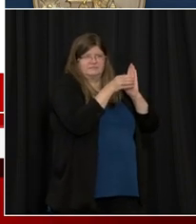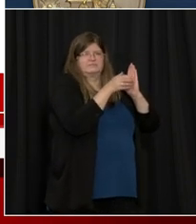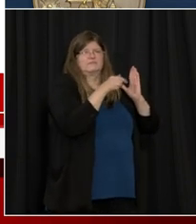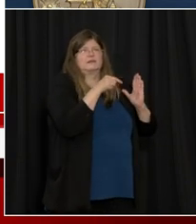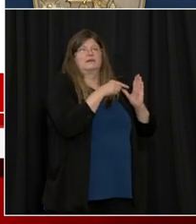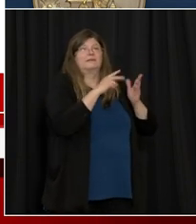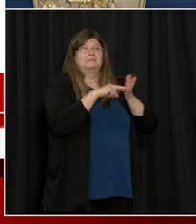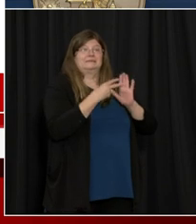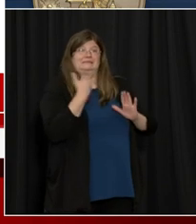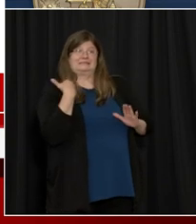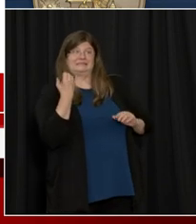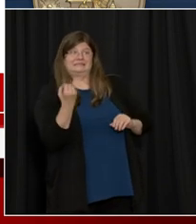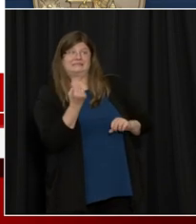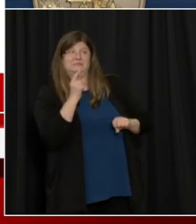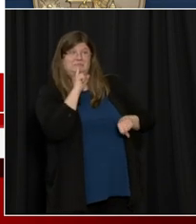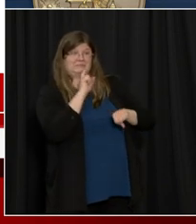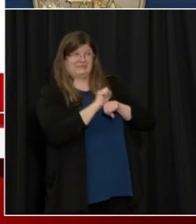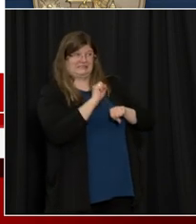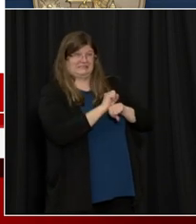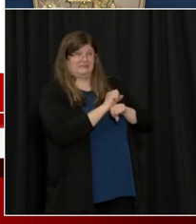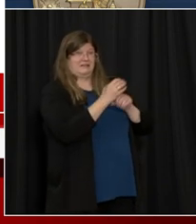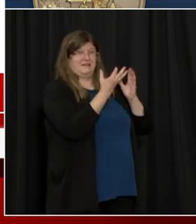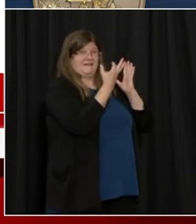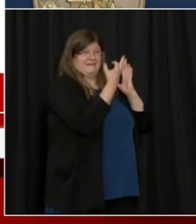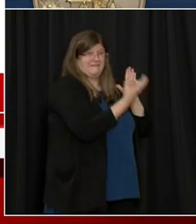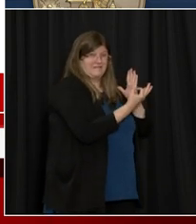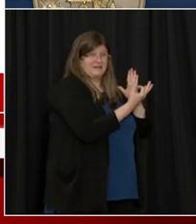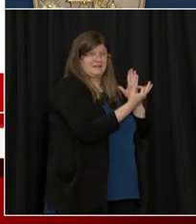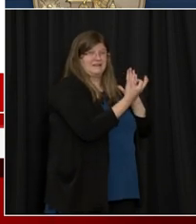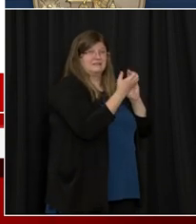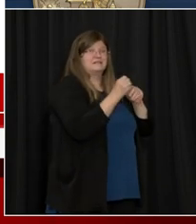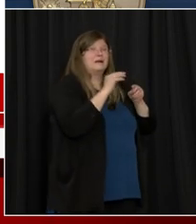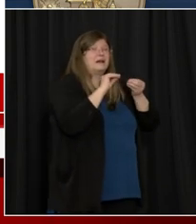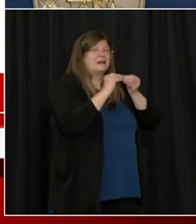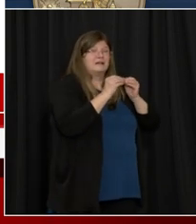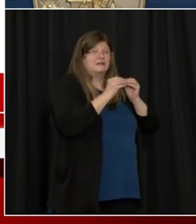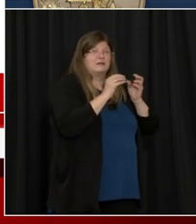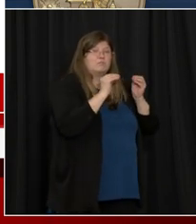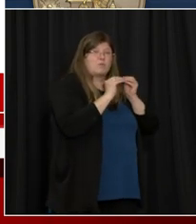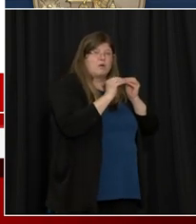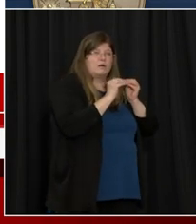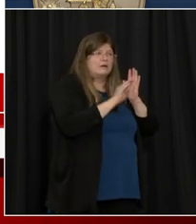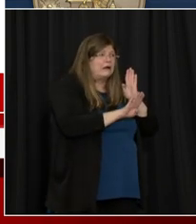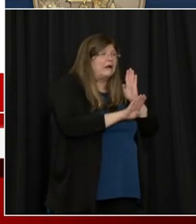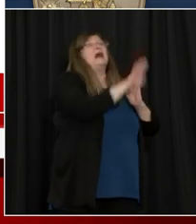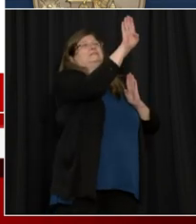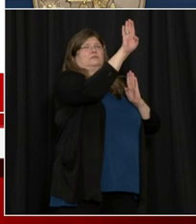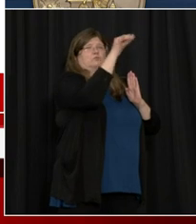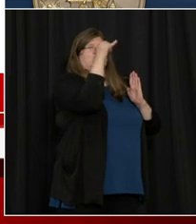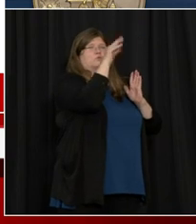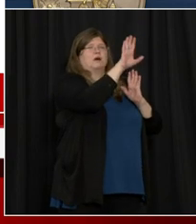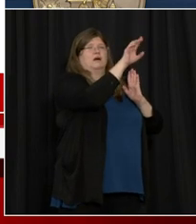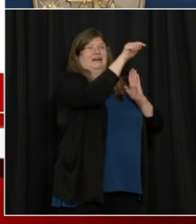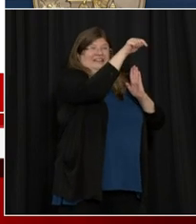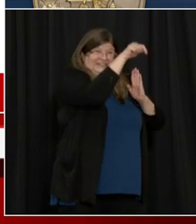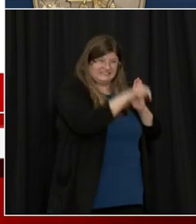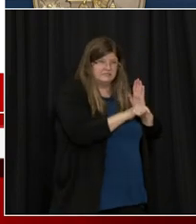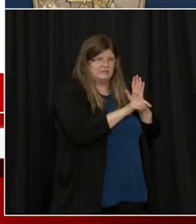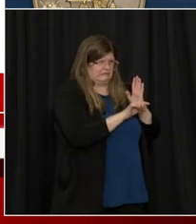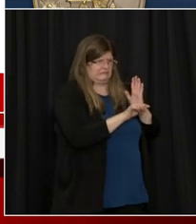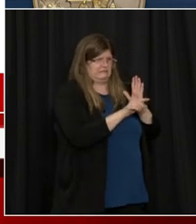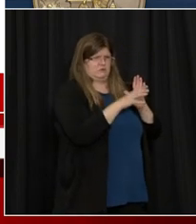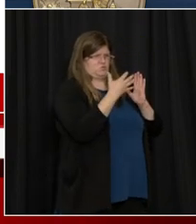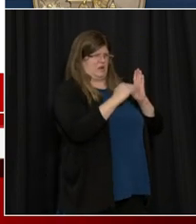the value exceeded those 2 standard deviations. So what they did was go back to the day that